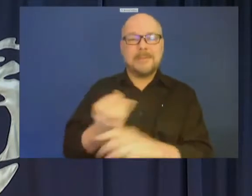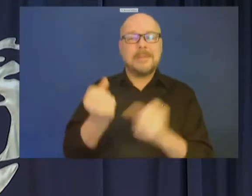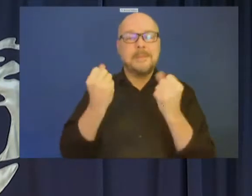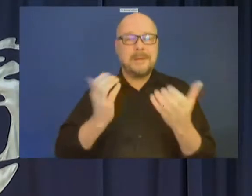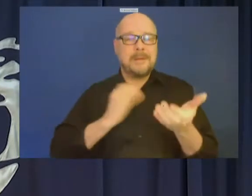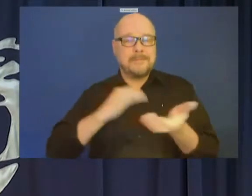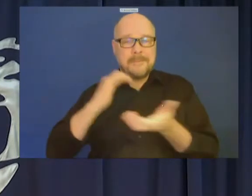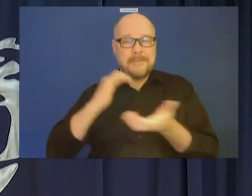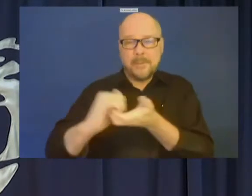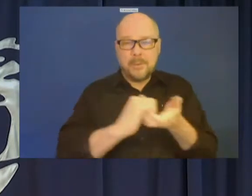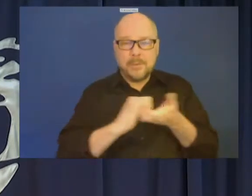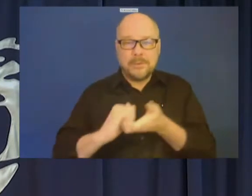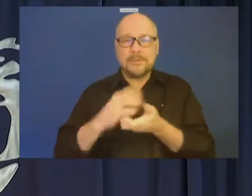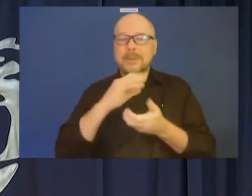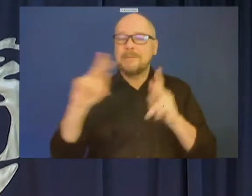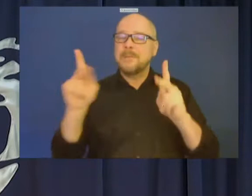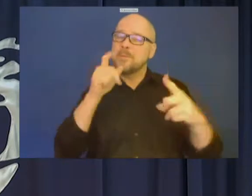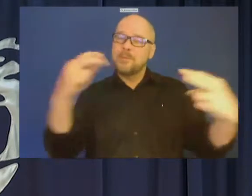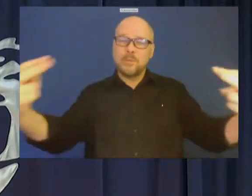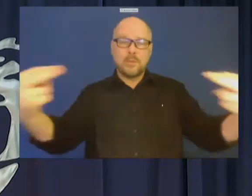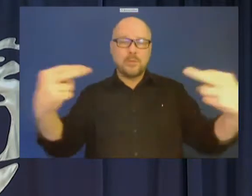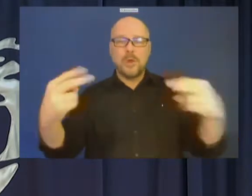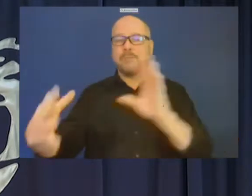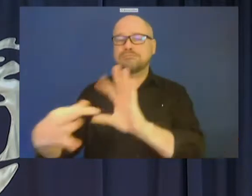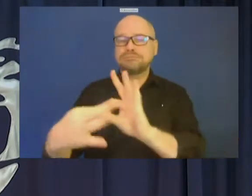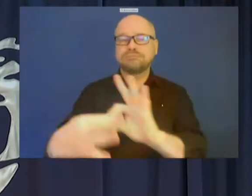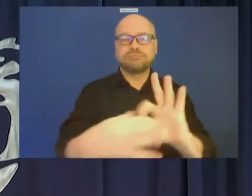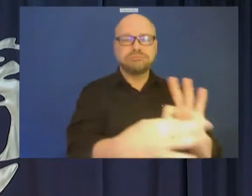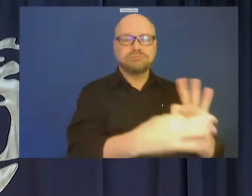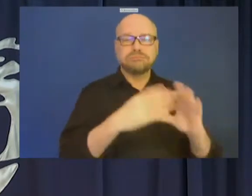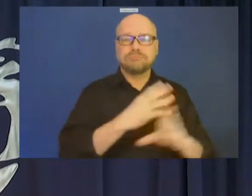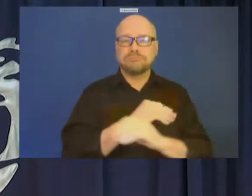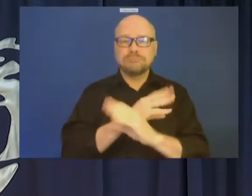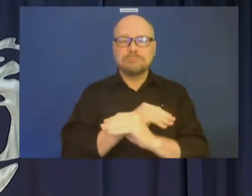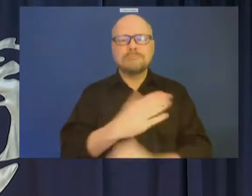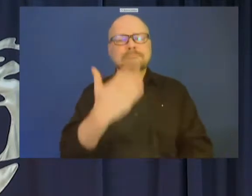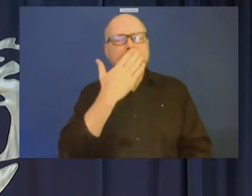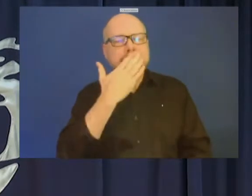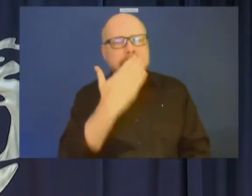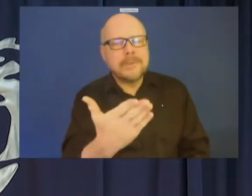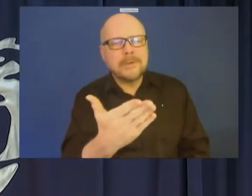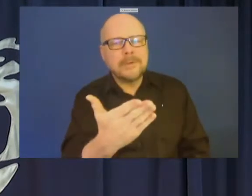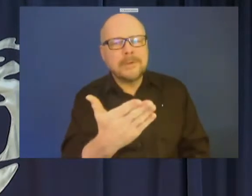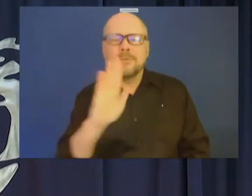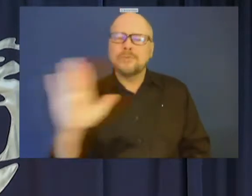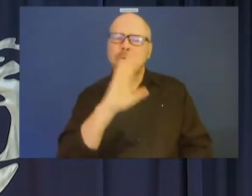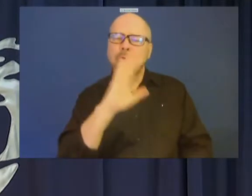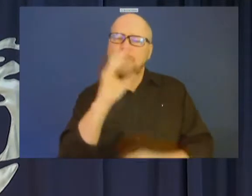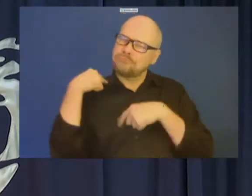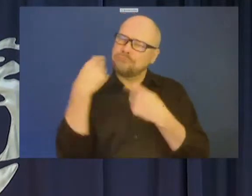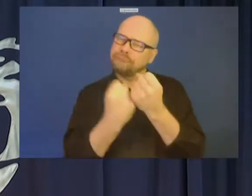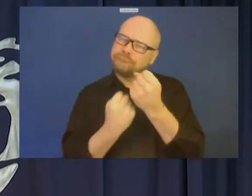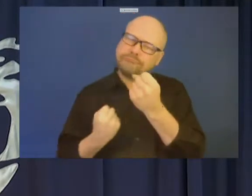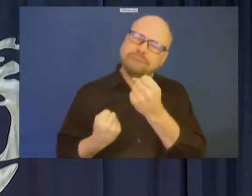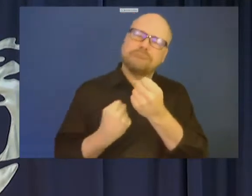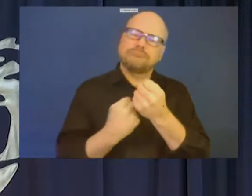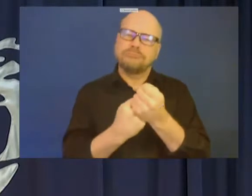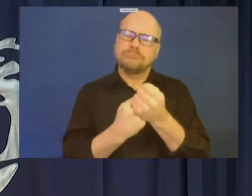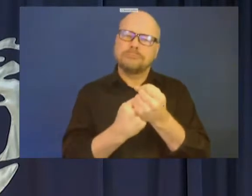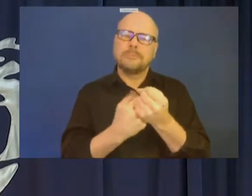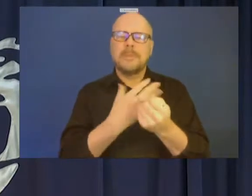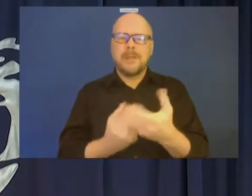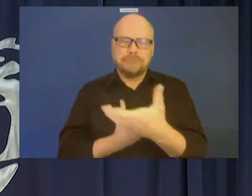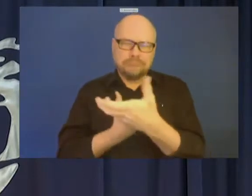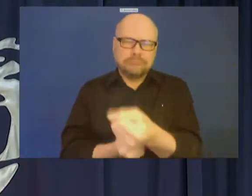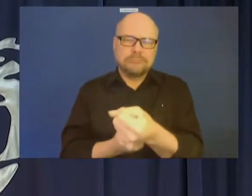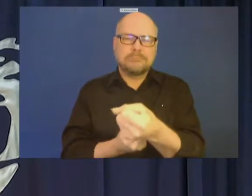also streaming from afar, we welcome you and thank you for your unwavering support and confidence in CMPD to